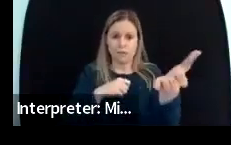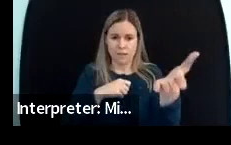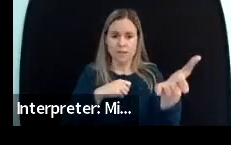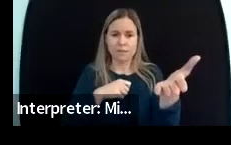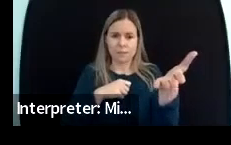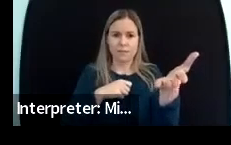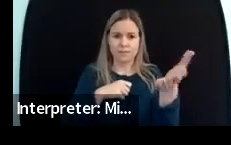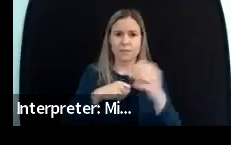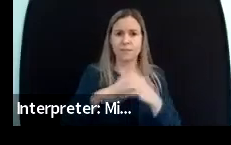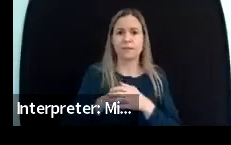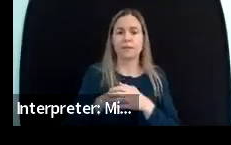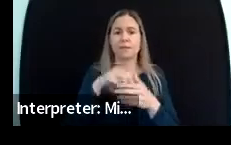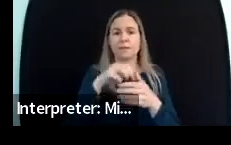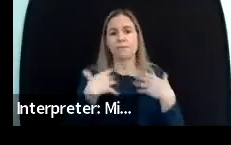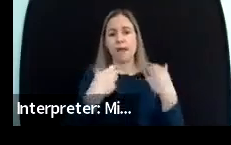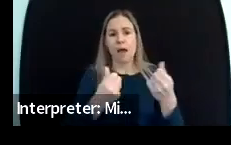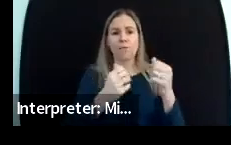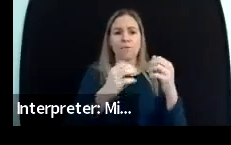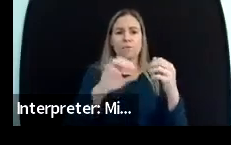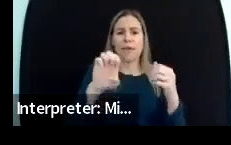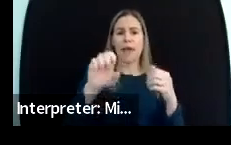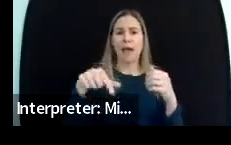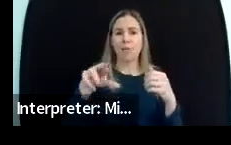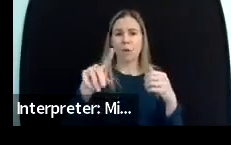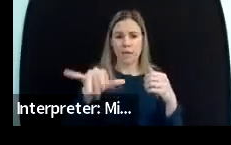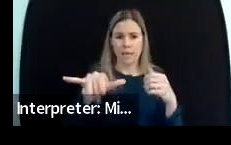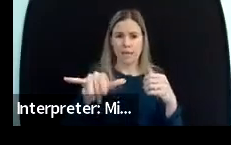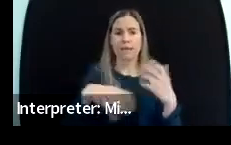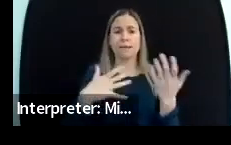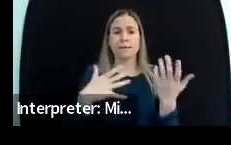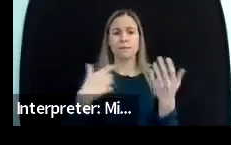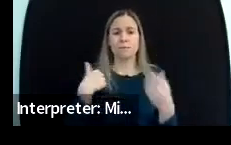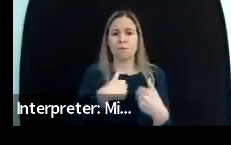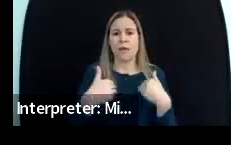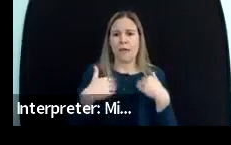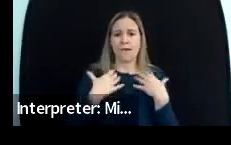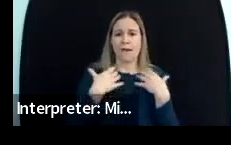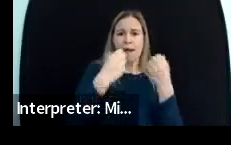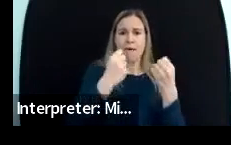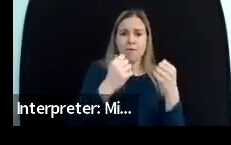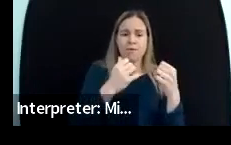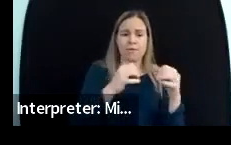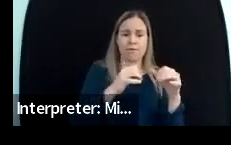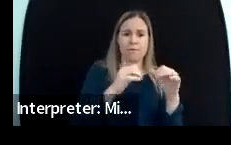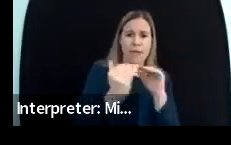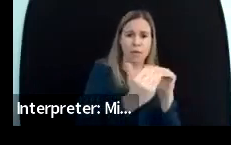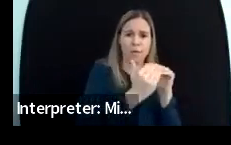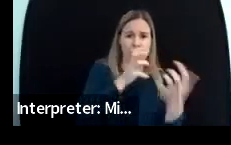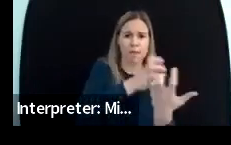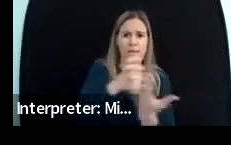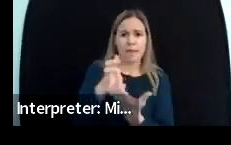of health. So the Prevention Institute has a health equity and prevention primer that is